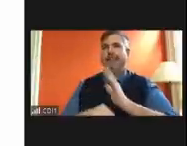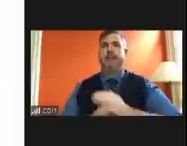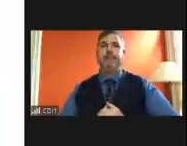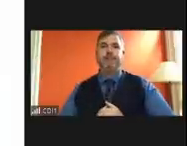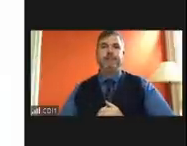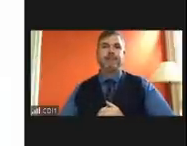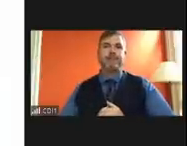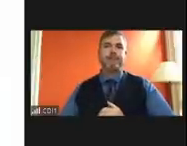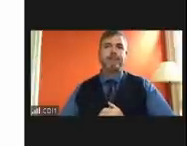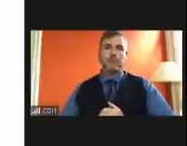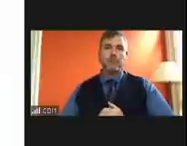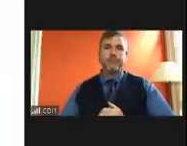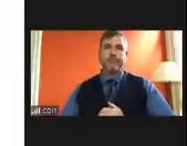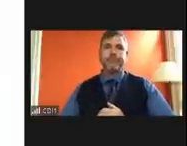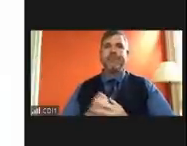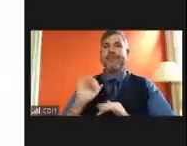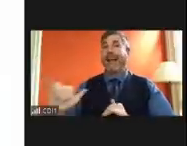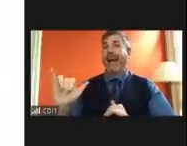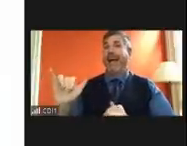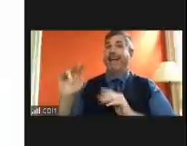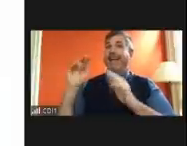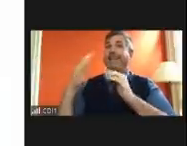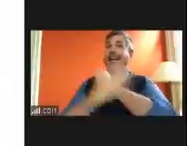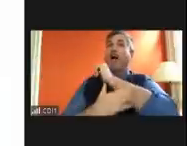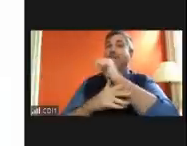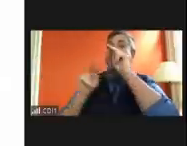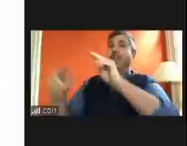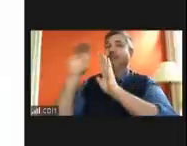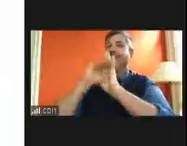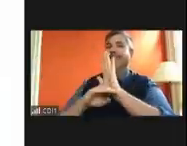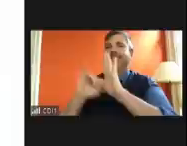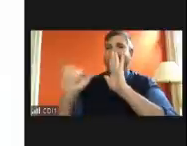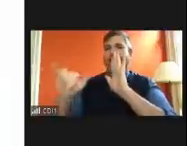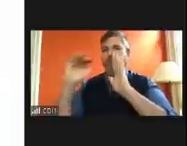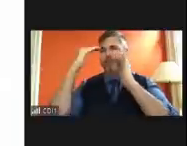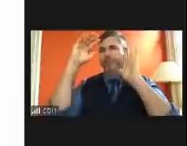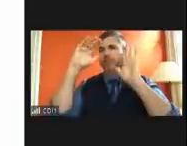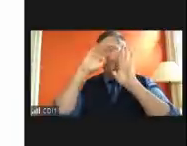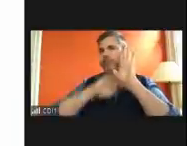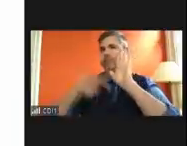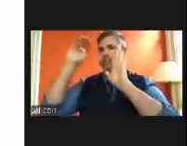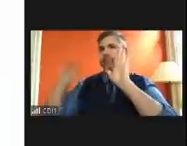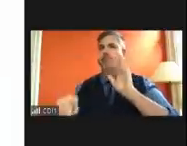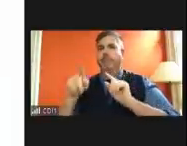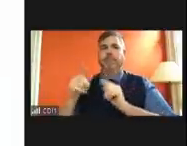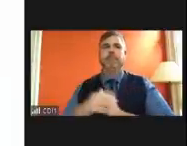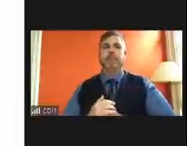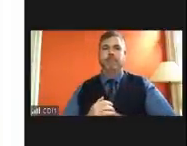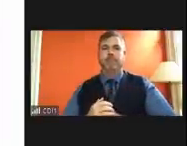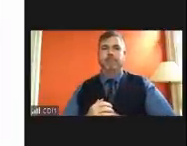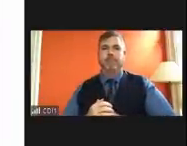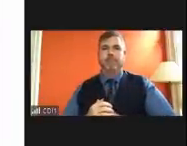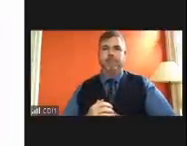There's the list of all the counties on the state monitoring list. Next, please.